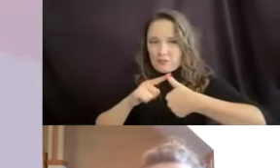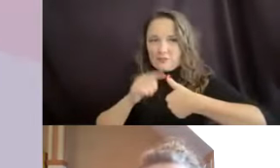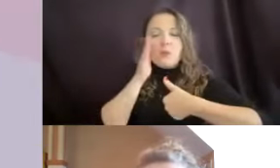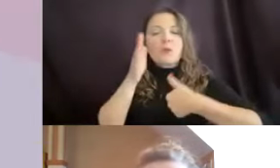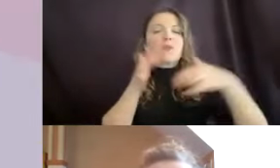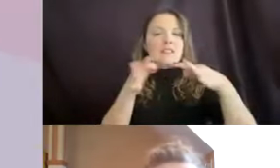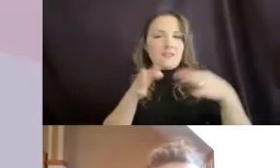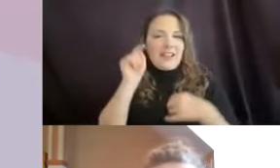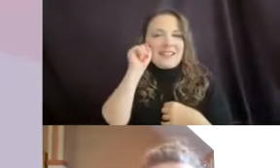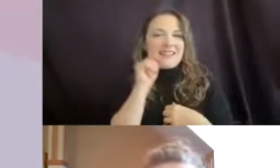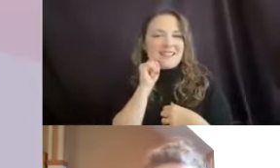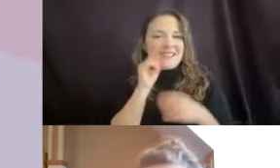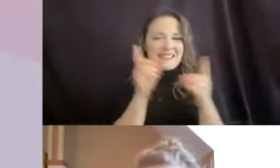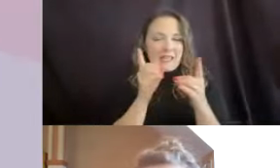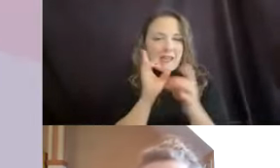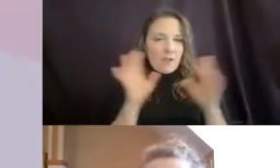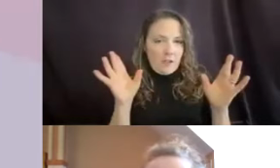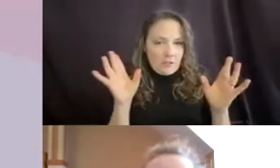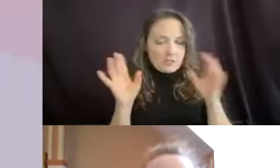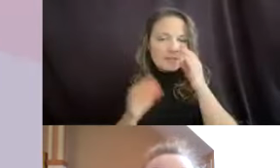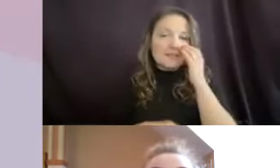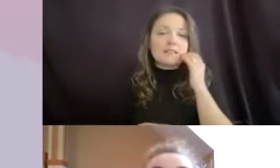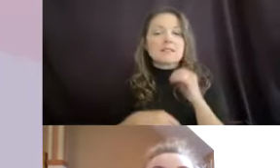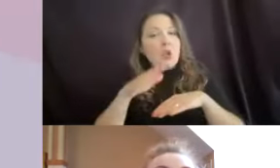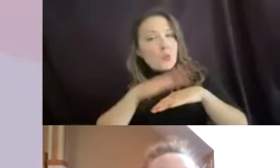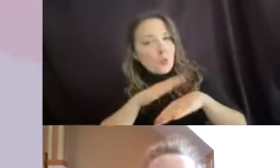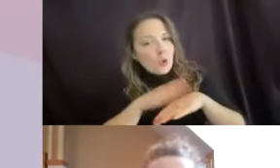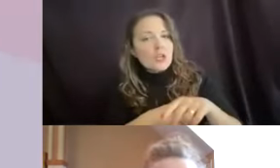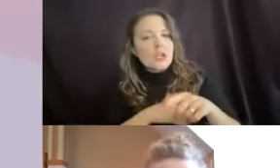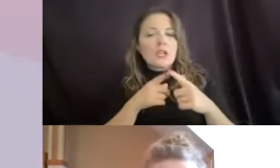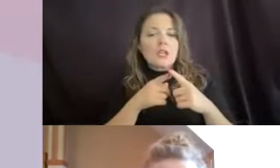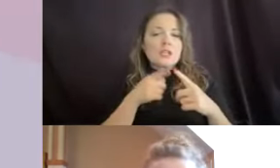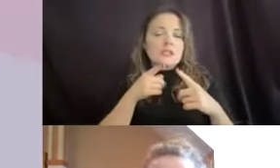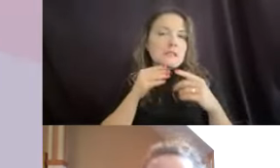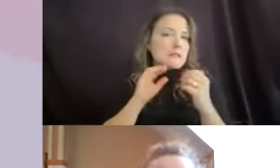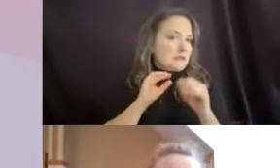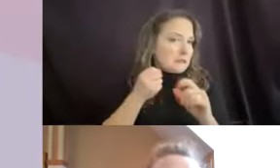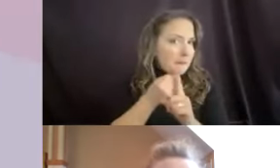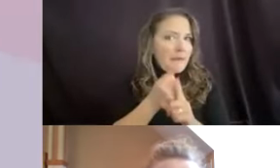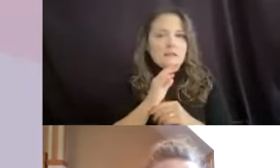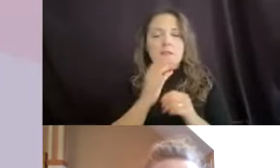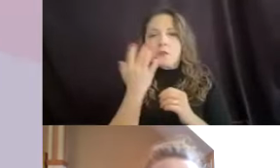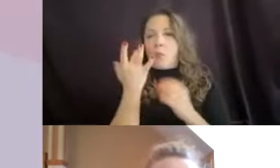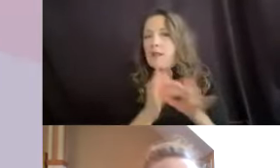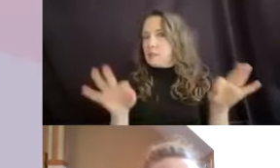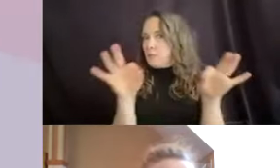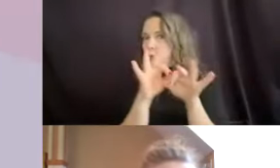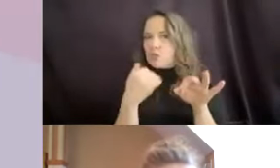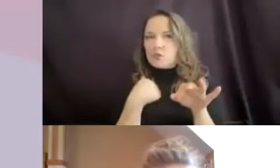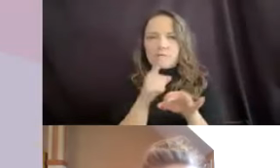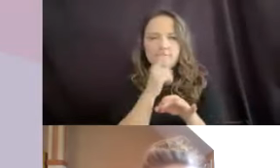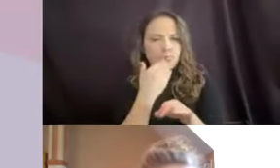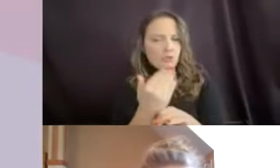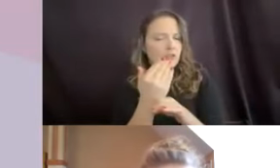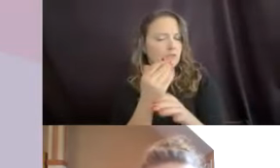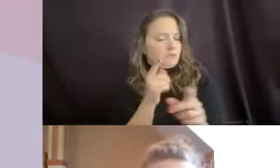its prevalence, warning signs, impacts, and why it is so important to have quality conversations about it with the